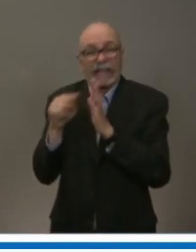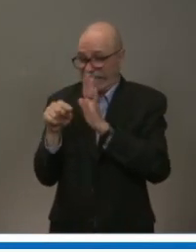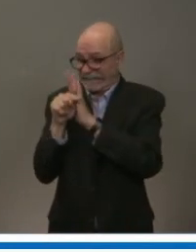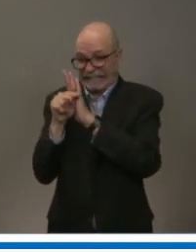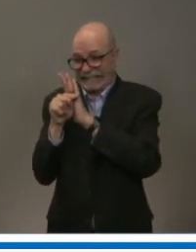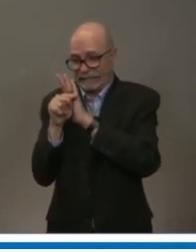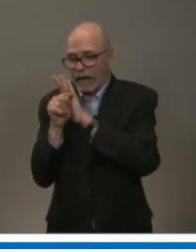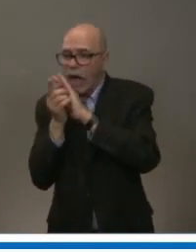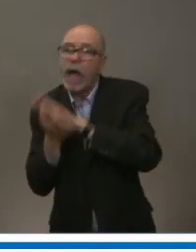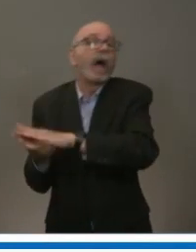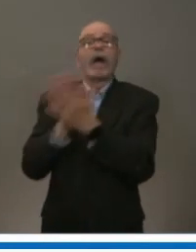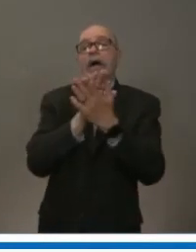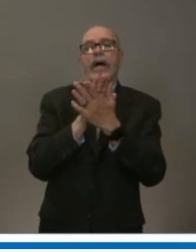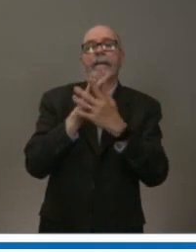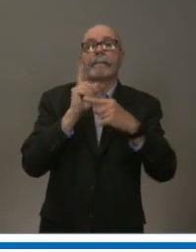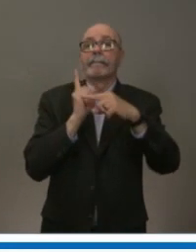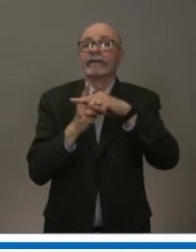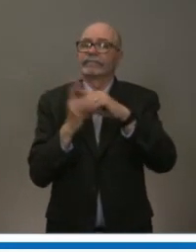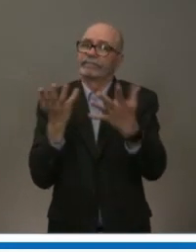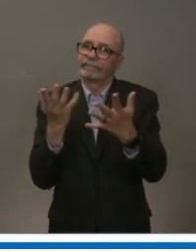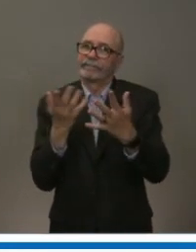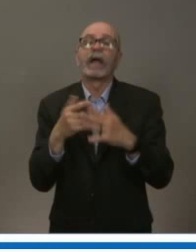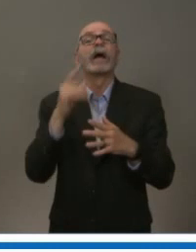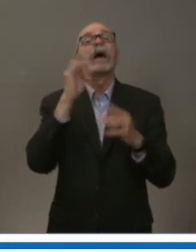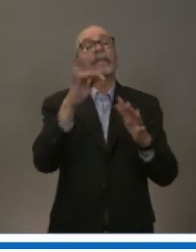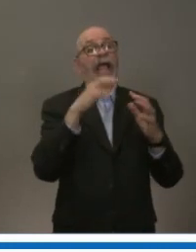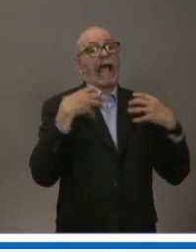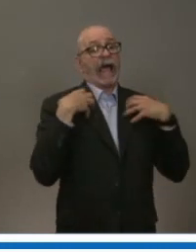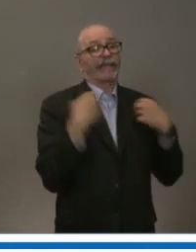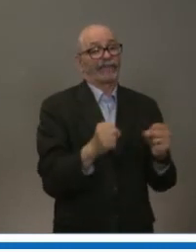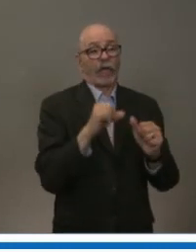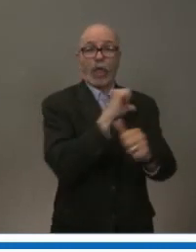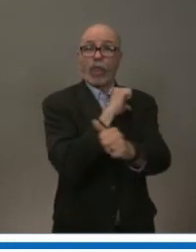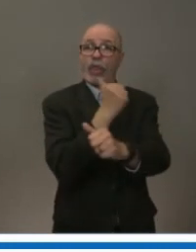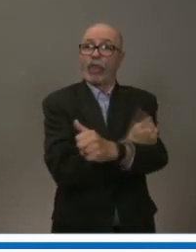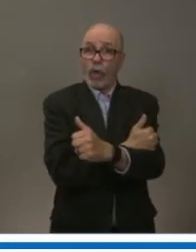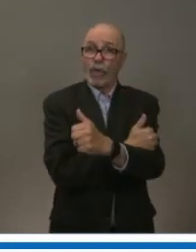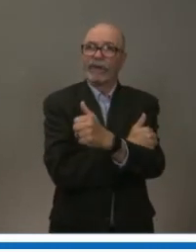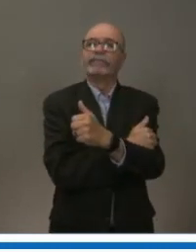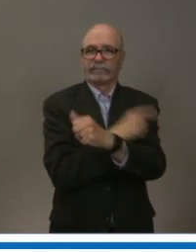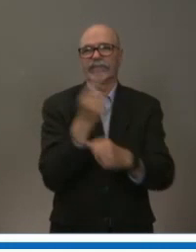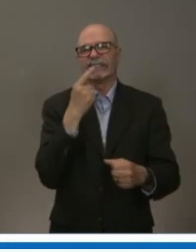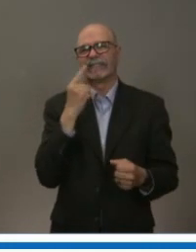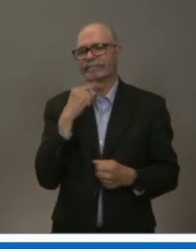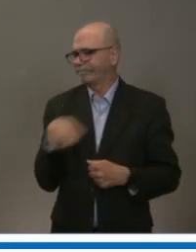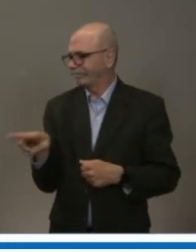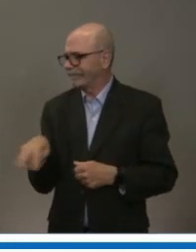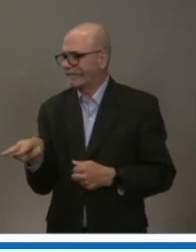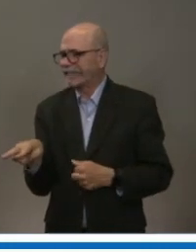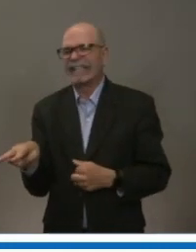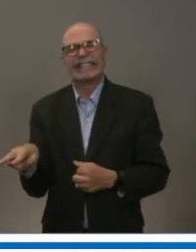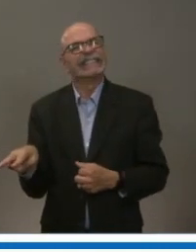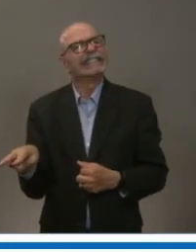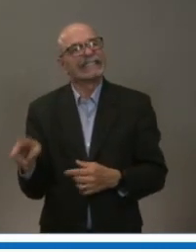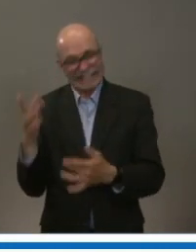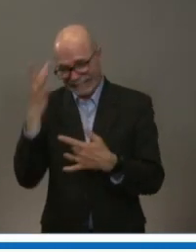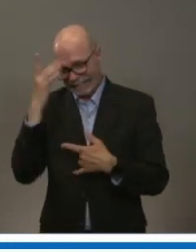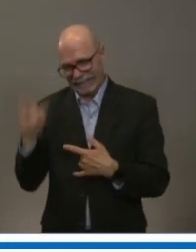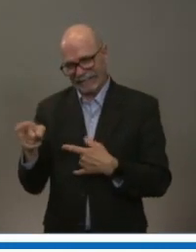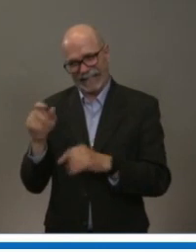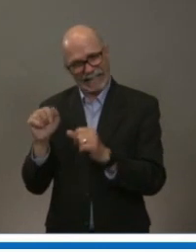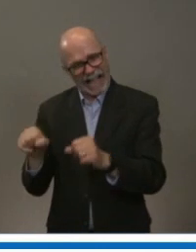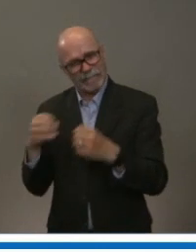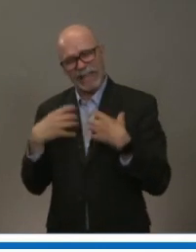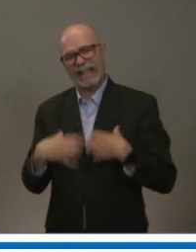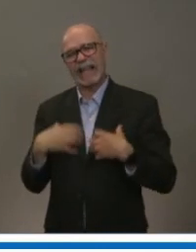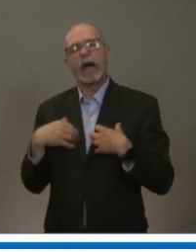directive now from the health authority that anybody where there's a suspicion of respiratory disease related to COVID